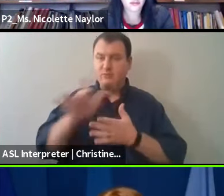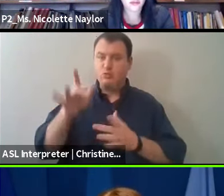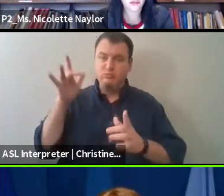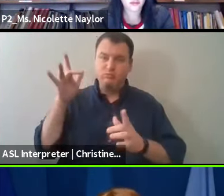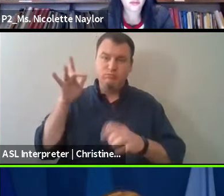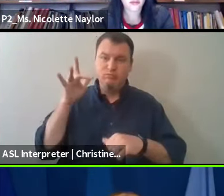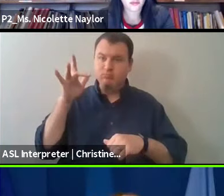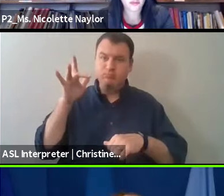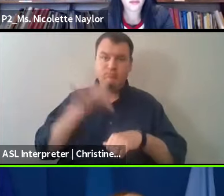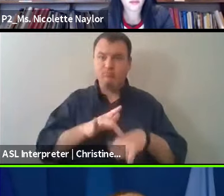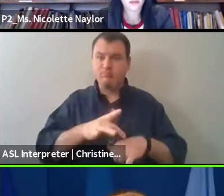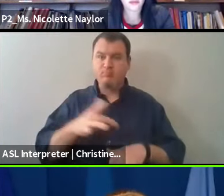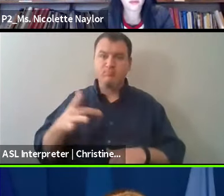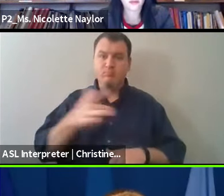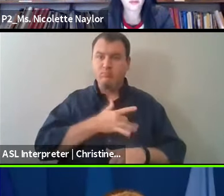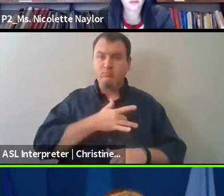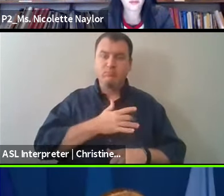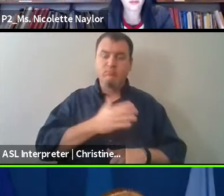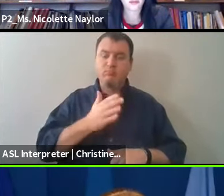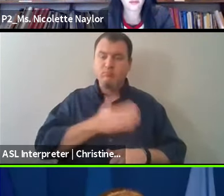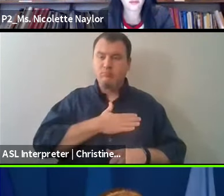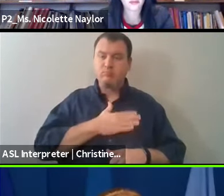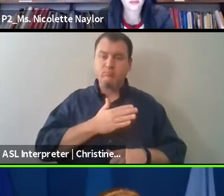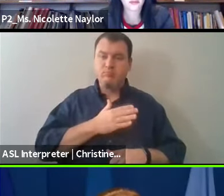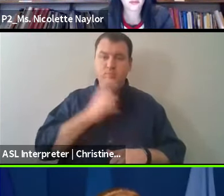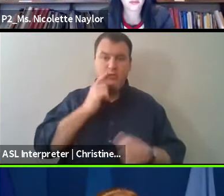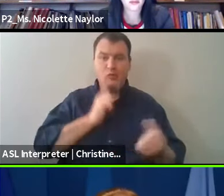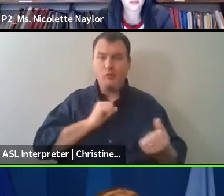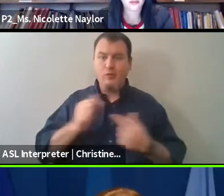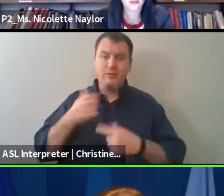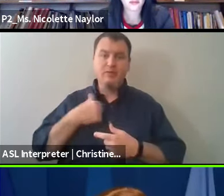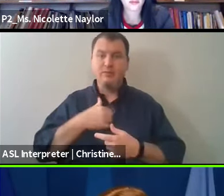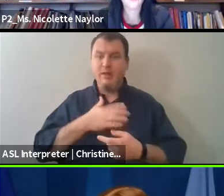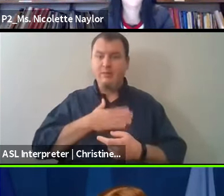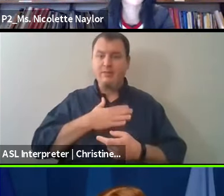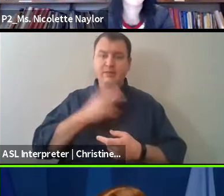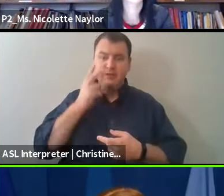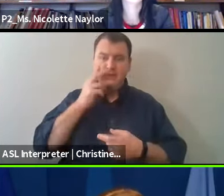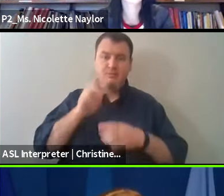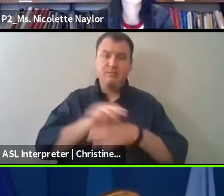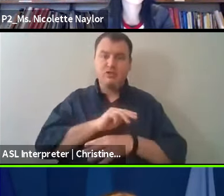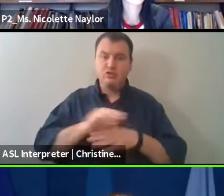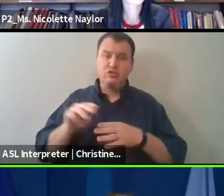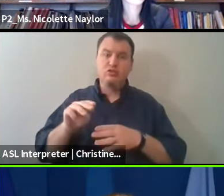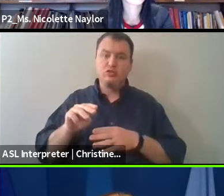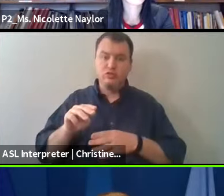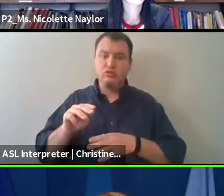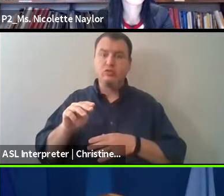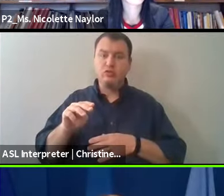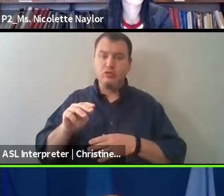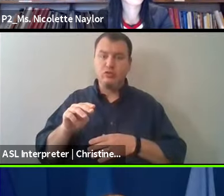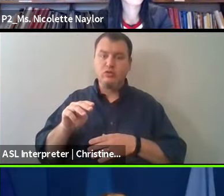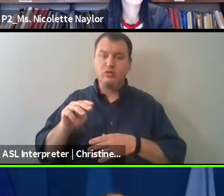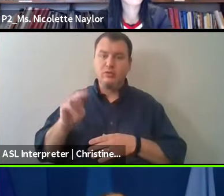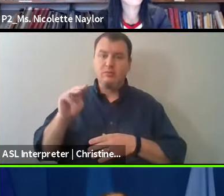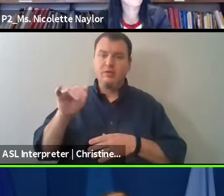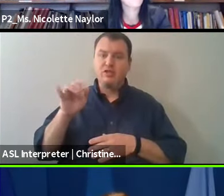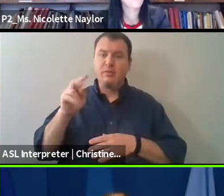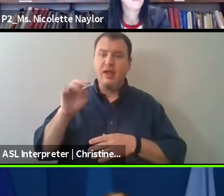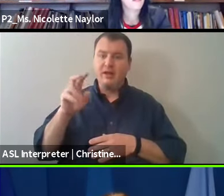of all of us. I'm also very happy to see my colleague Minister Nkona Mashabane